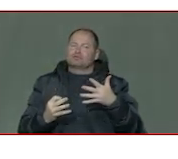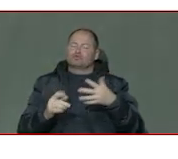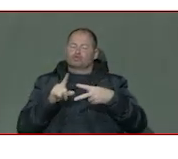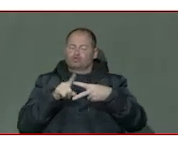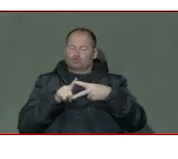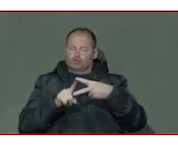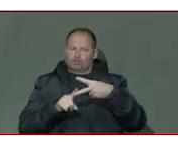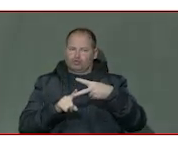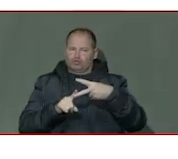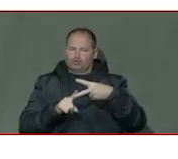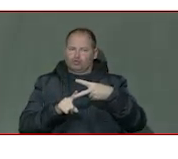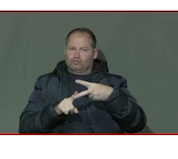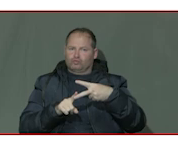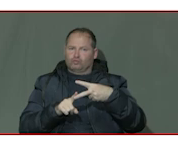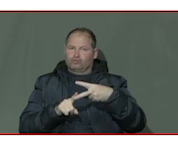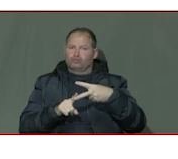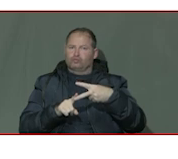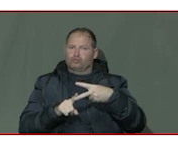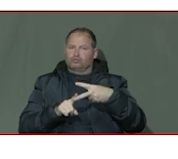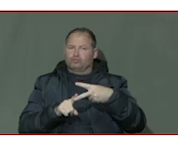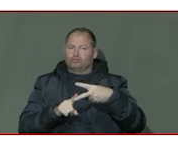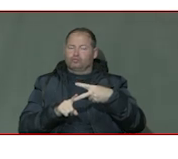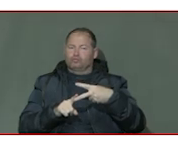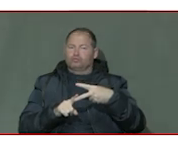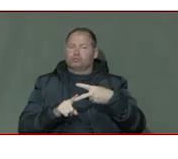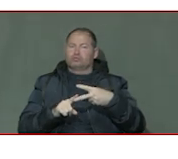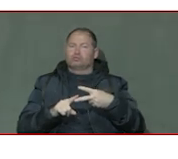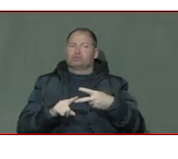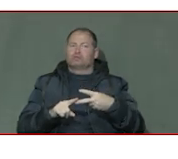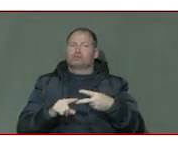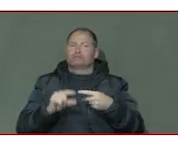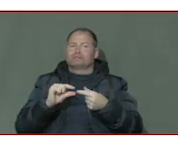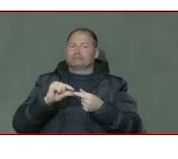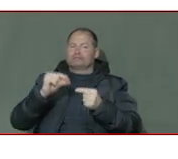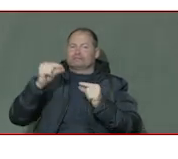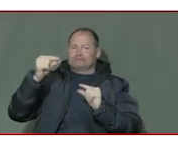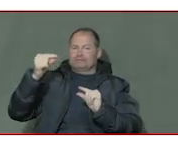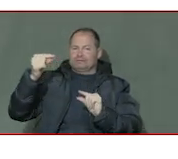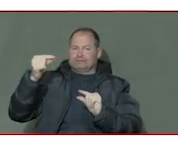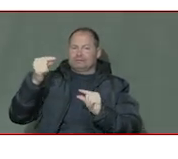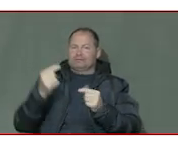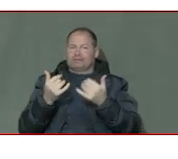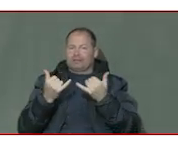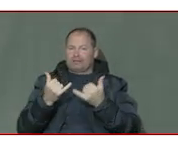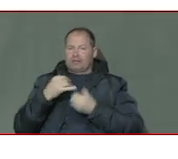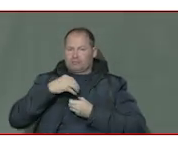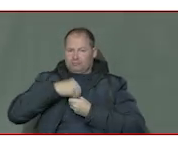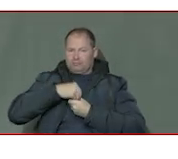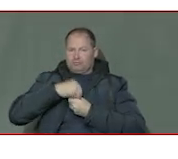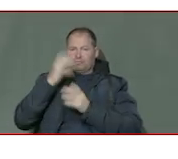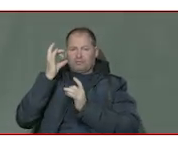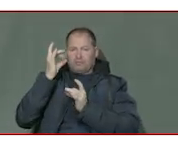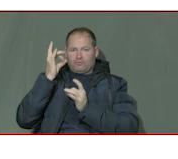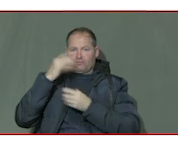the making up of genes and also to carry what? The hereditary information.